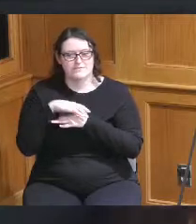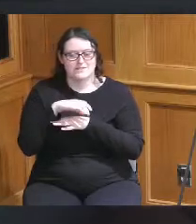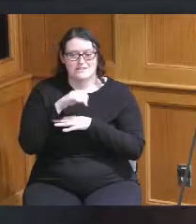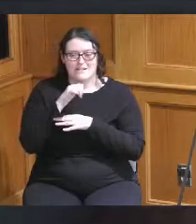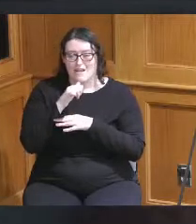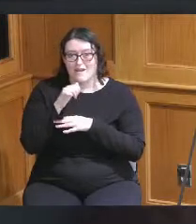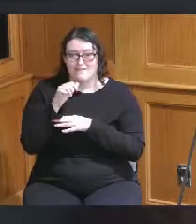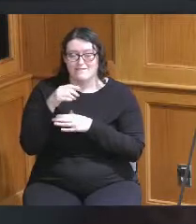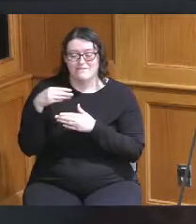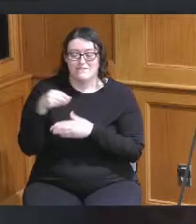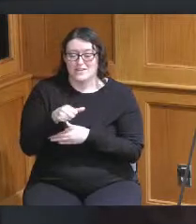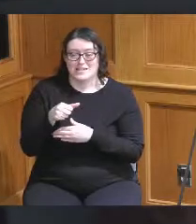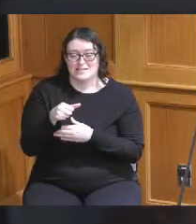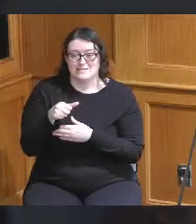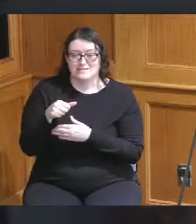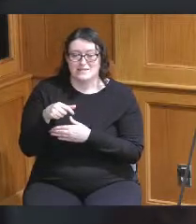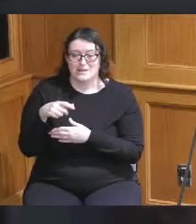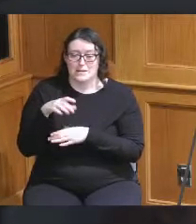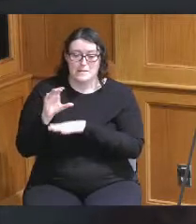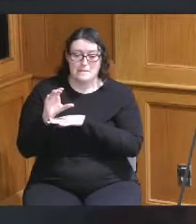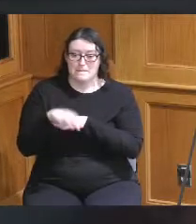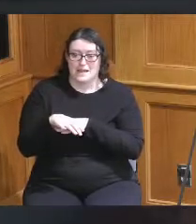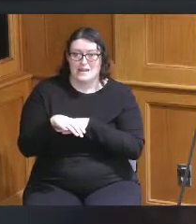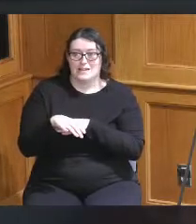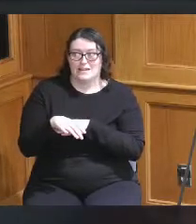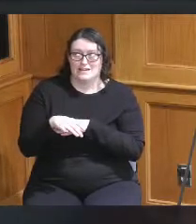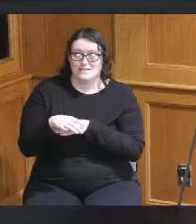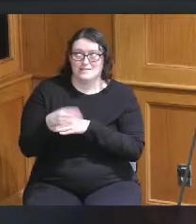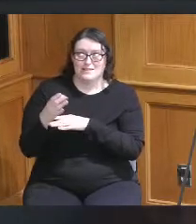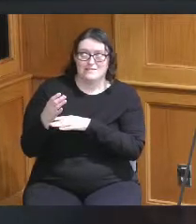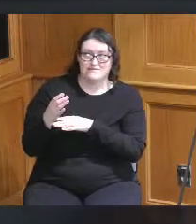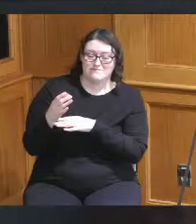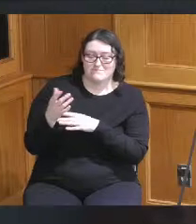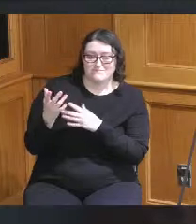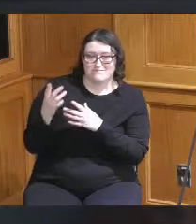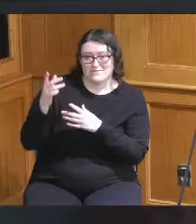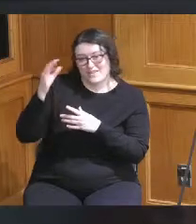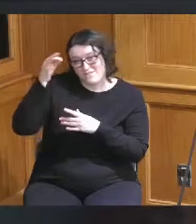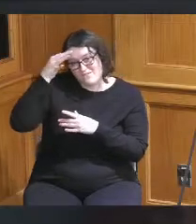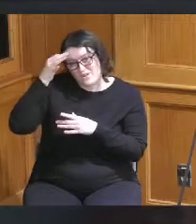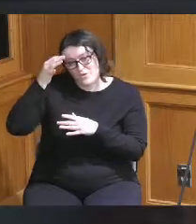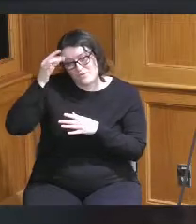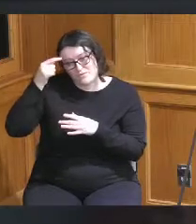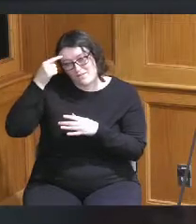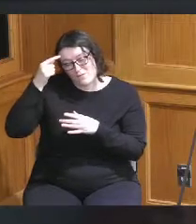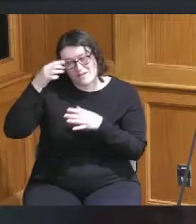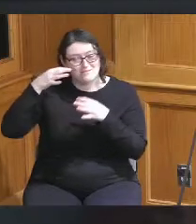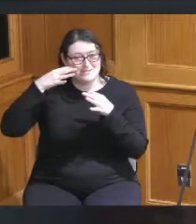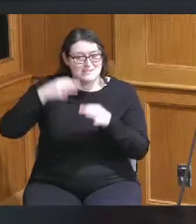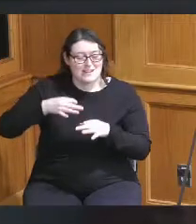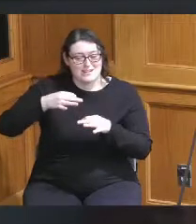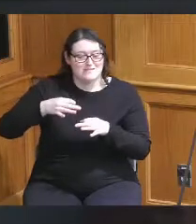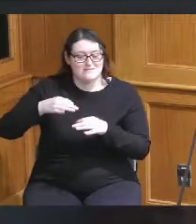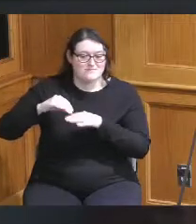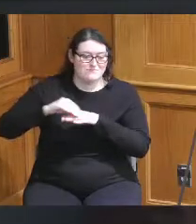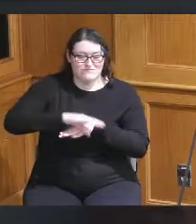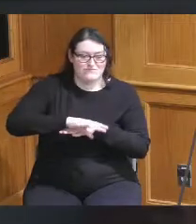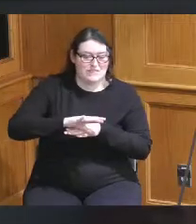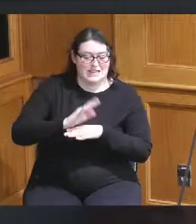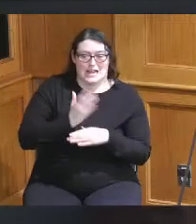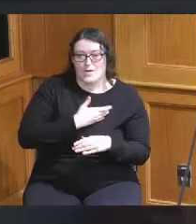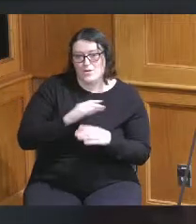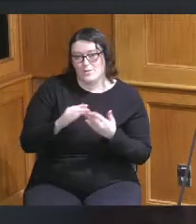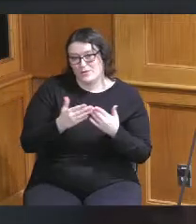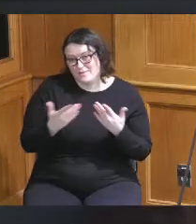unfunded mandate that they have put upon our community years ago. So here we are.